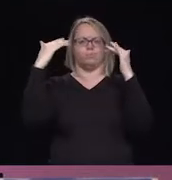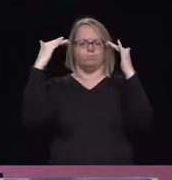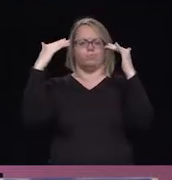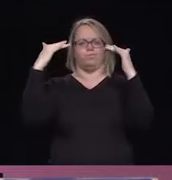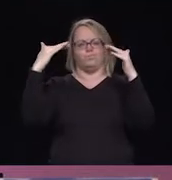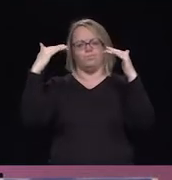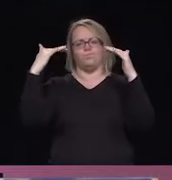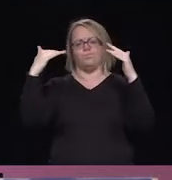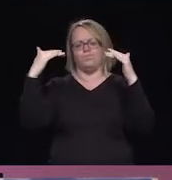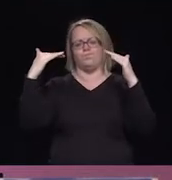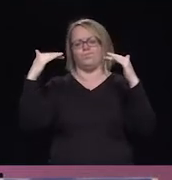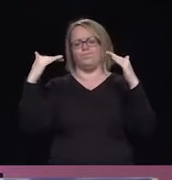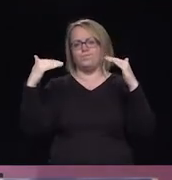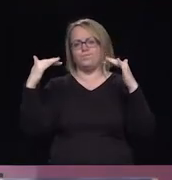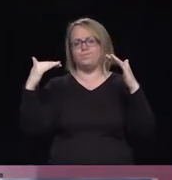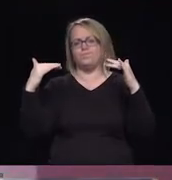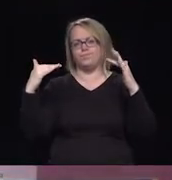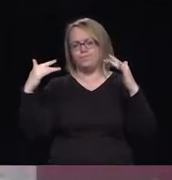and no more blue.